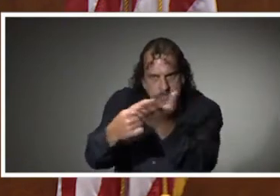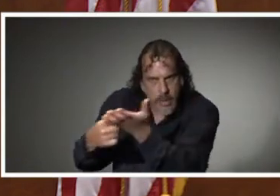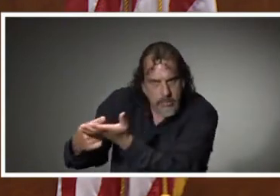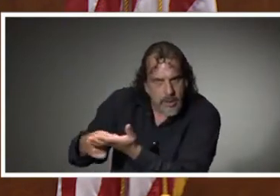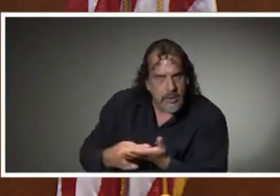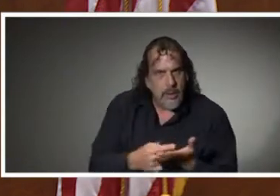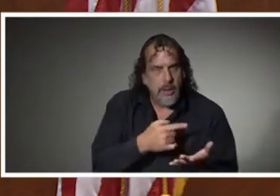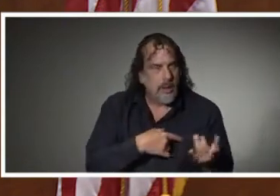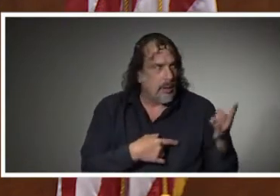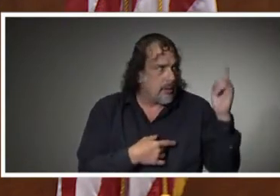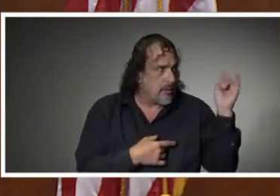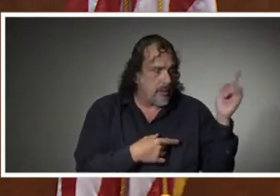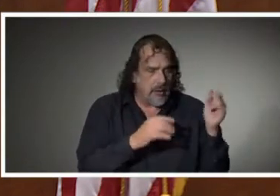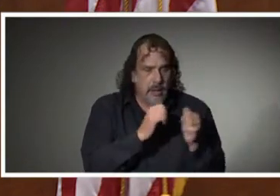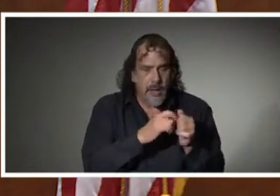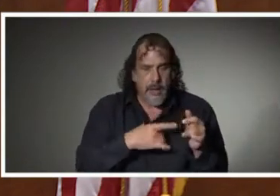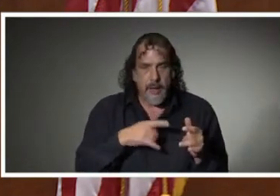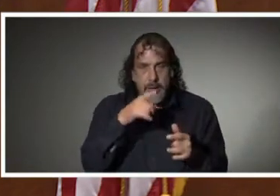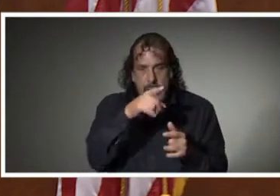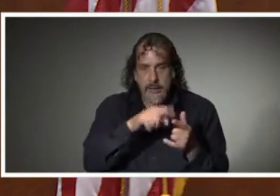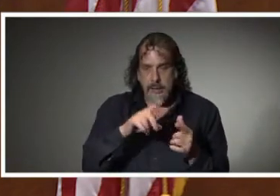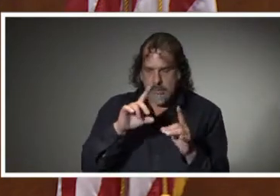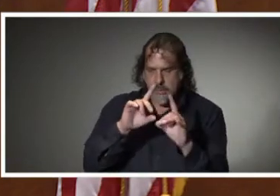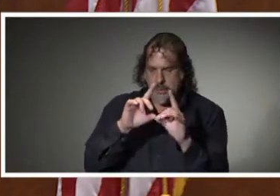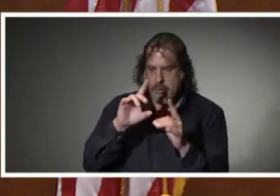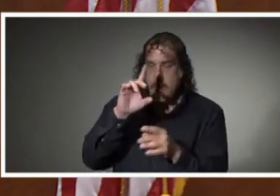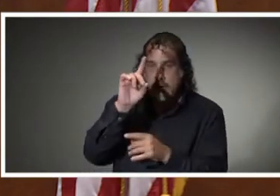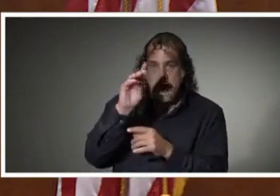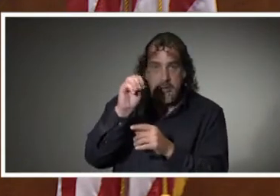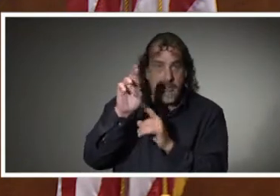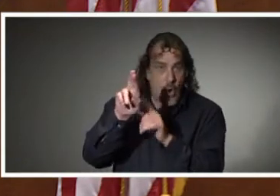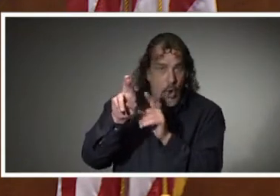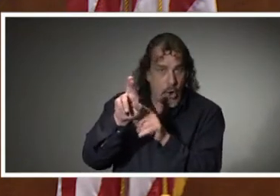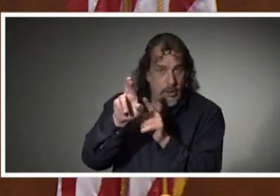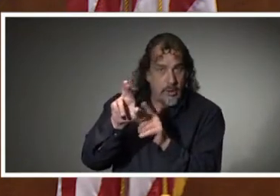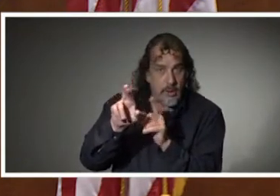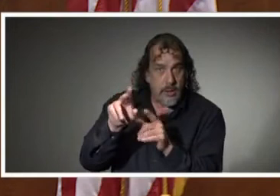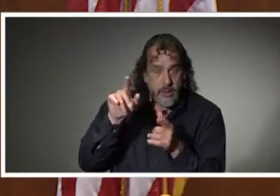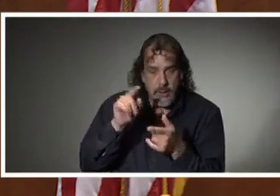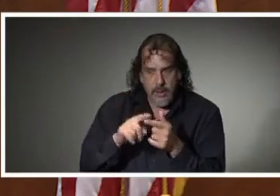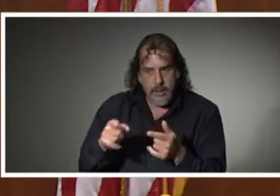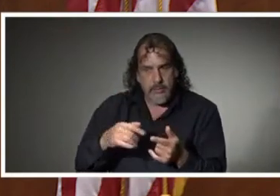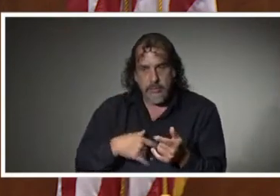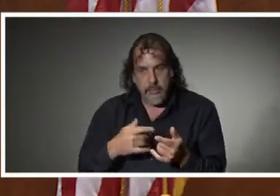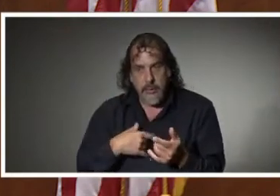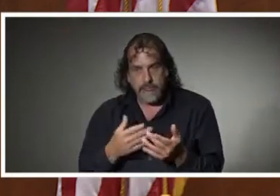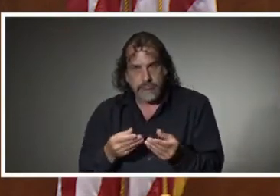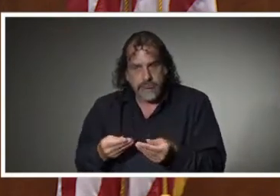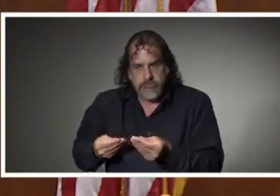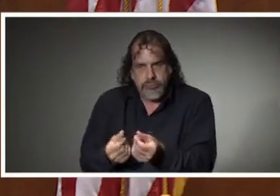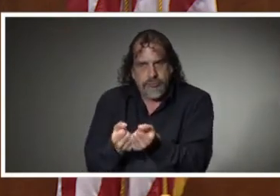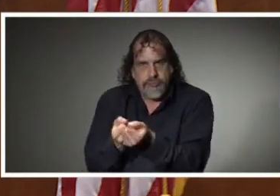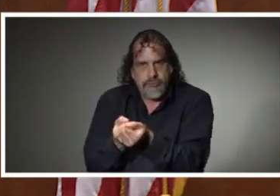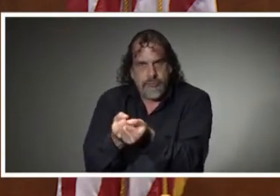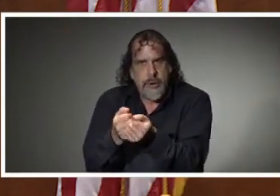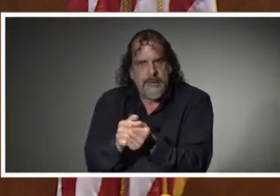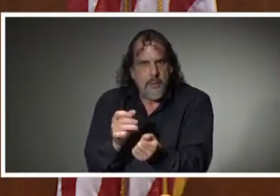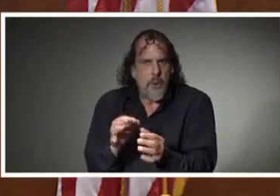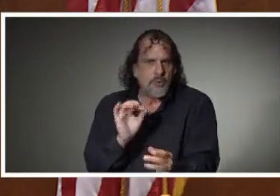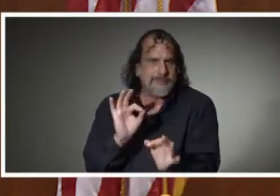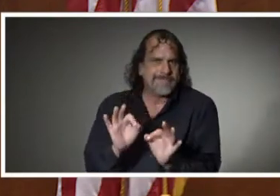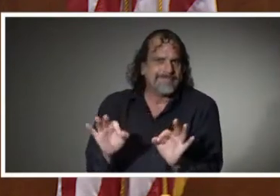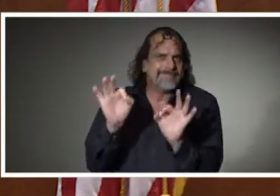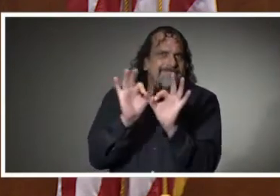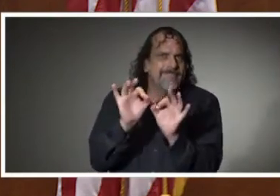the leadership at the Department of Marine Resources. And we have so far been able to fund the most critical